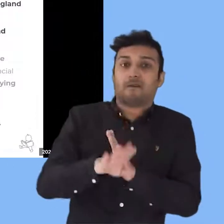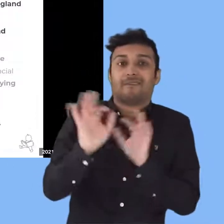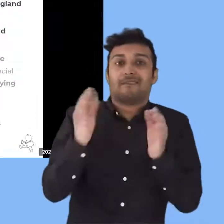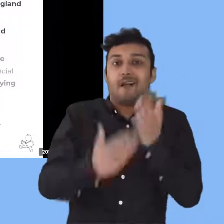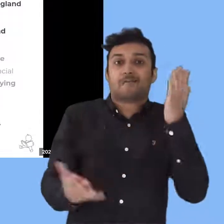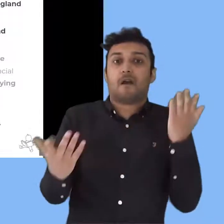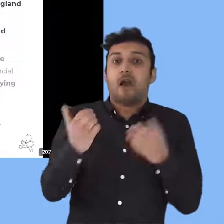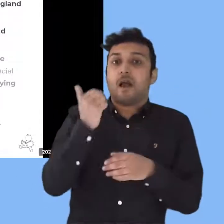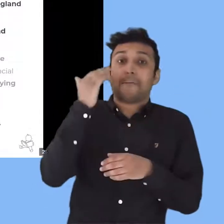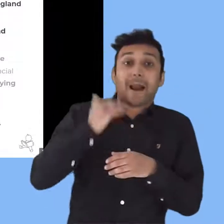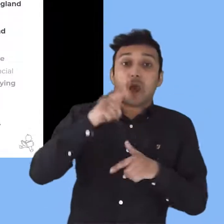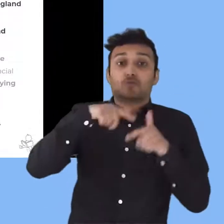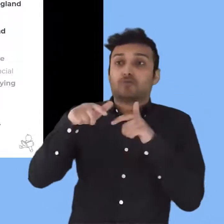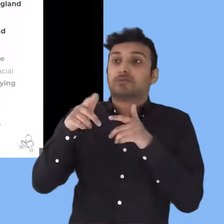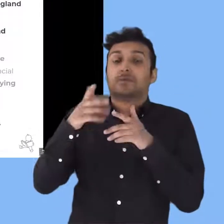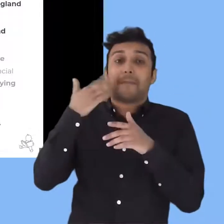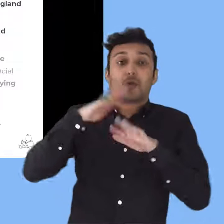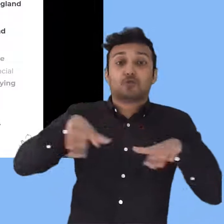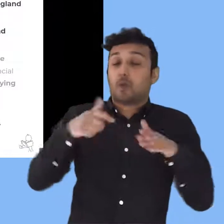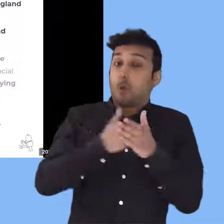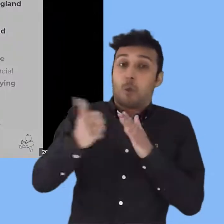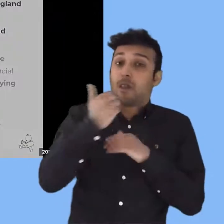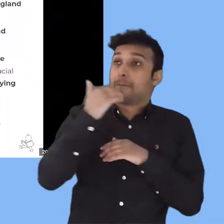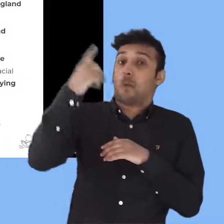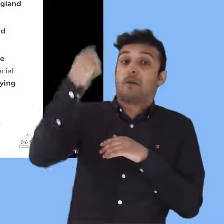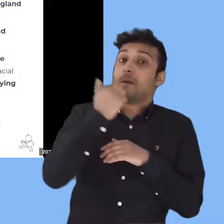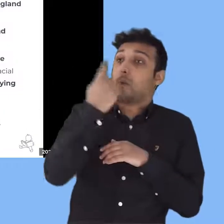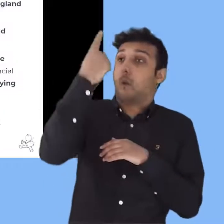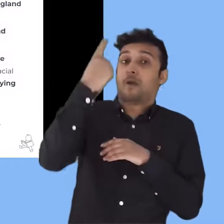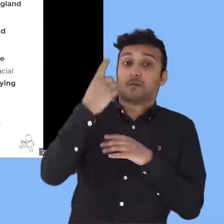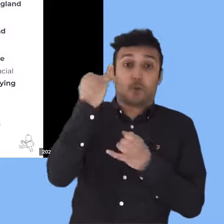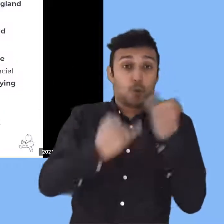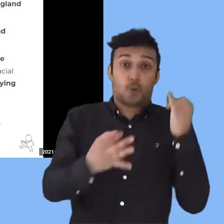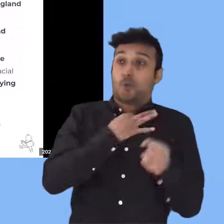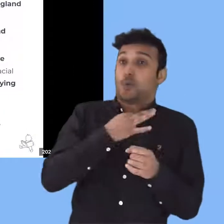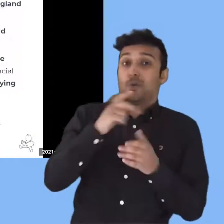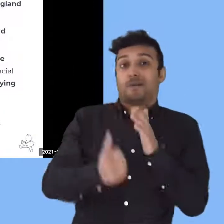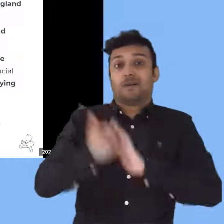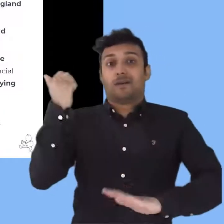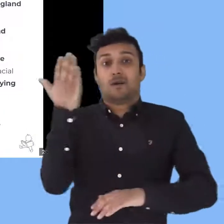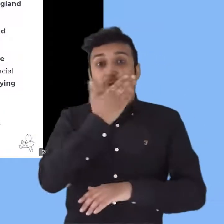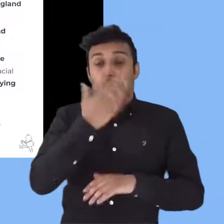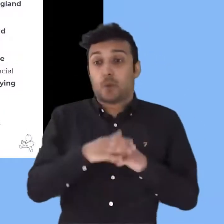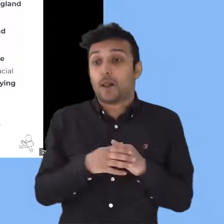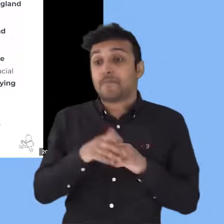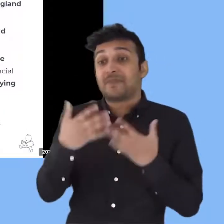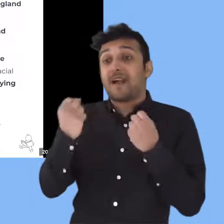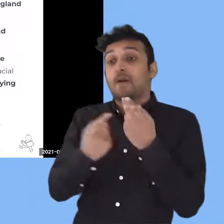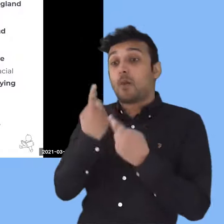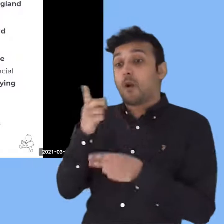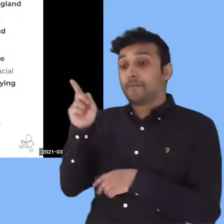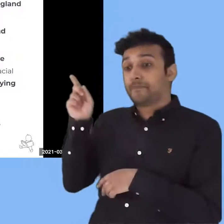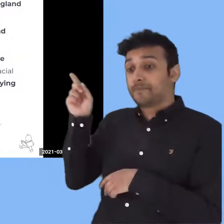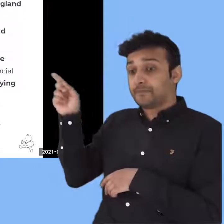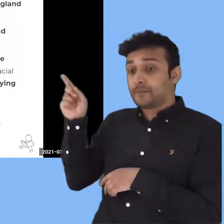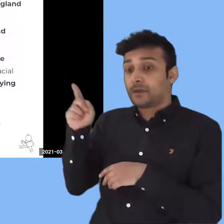to their other counterparts. Now, this third statistic I've got here, Kawat Bhopal, and she's done a really, really good book on the myths